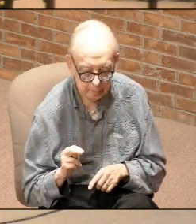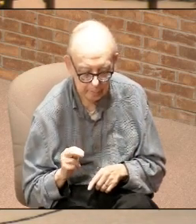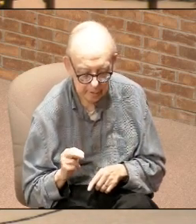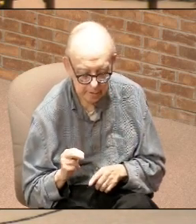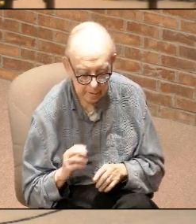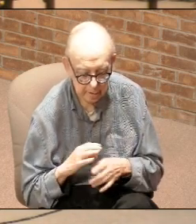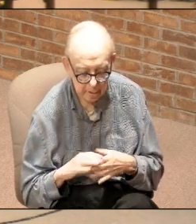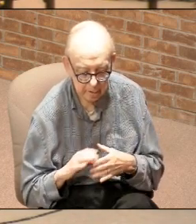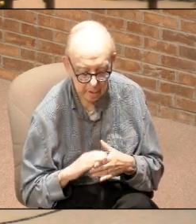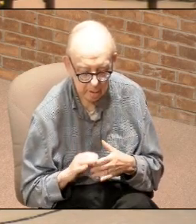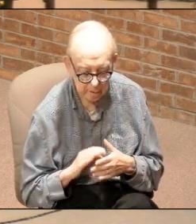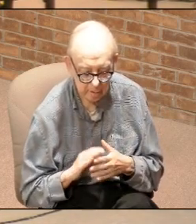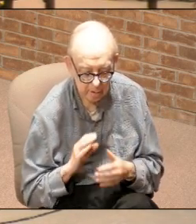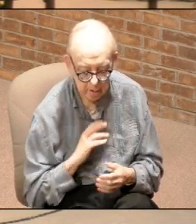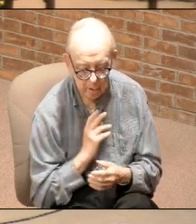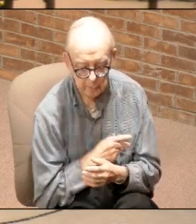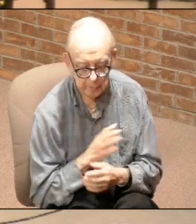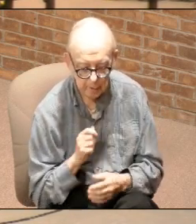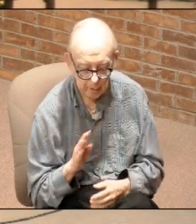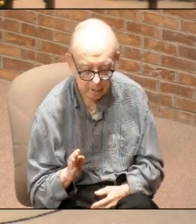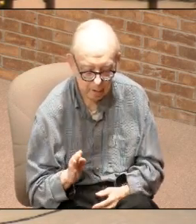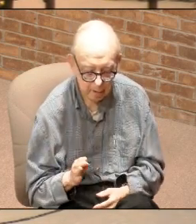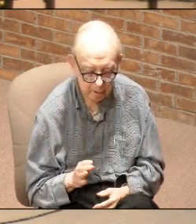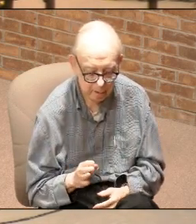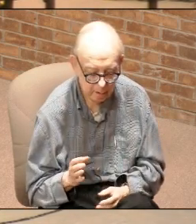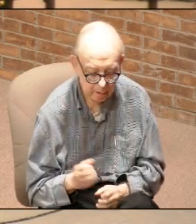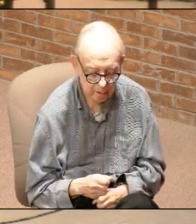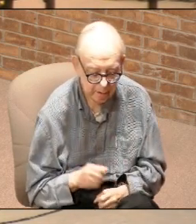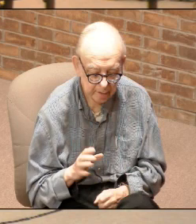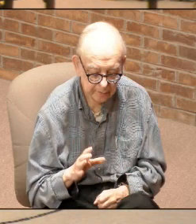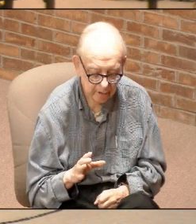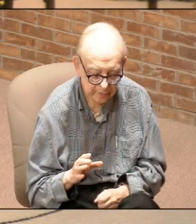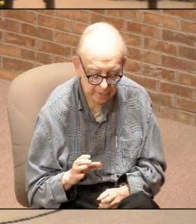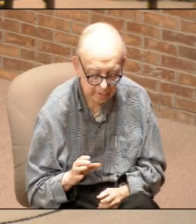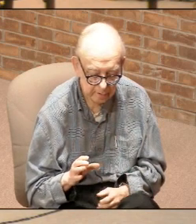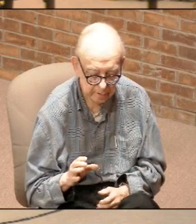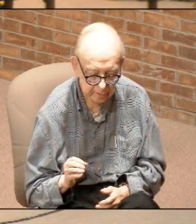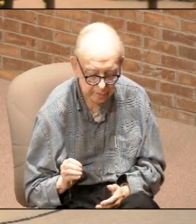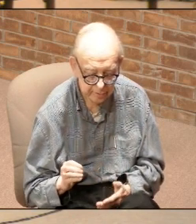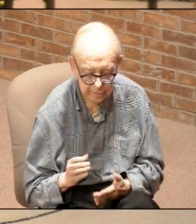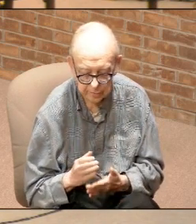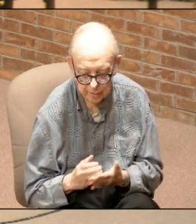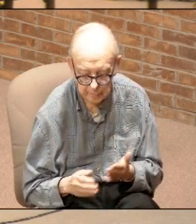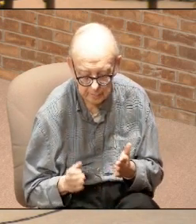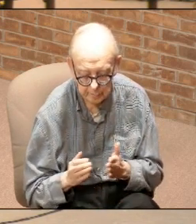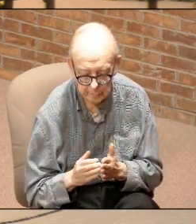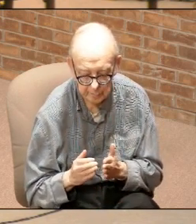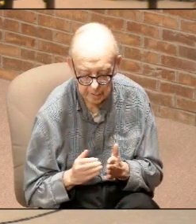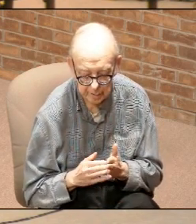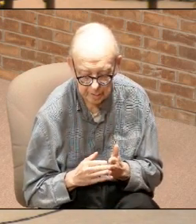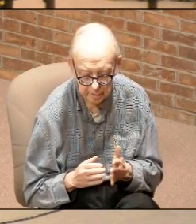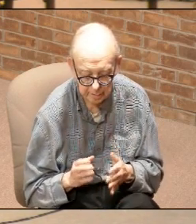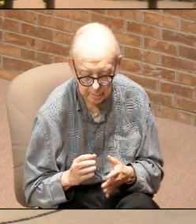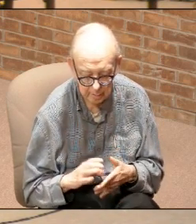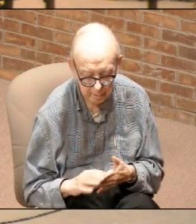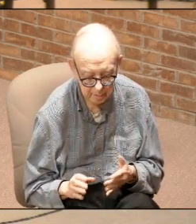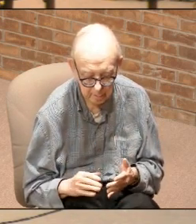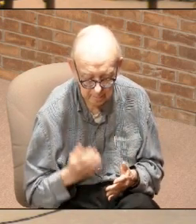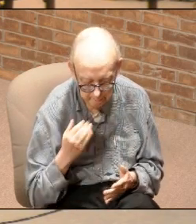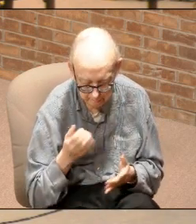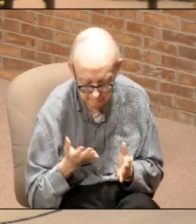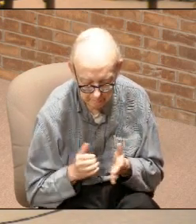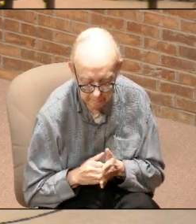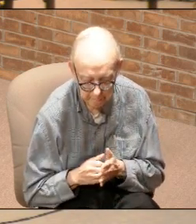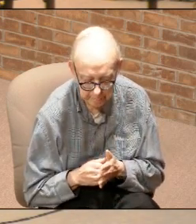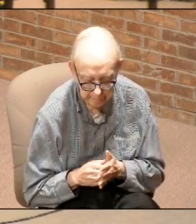ball you know and got 500 and some million dollars lord to whatever i i mean if you're going to ask